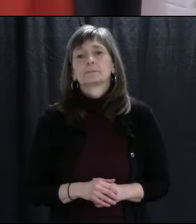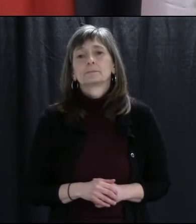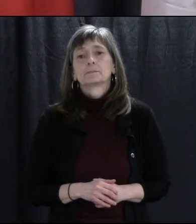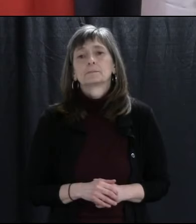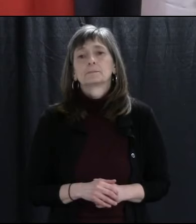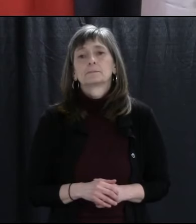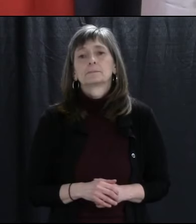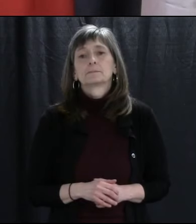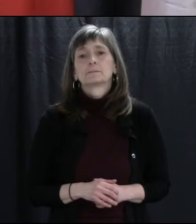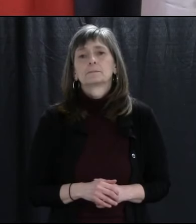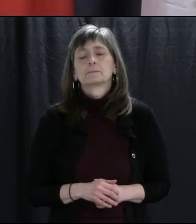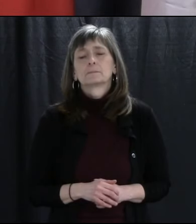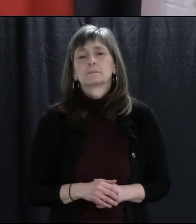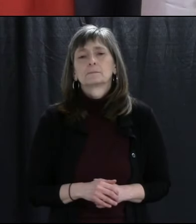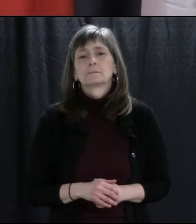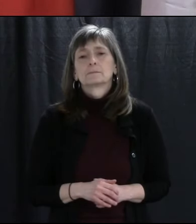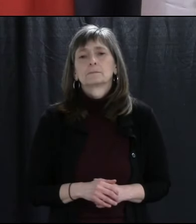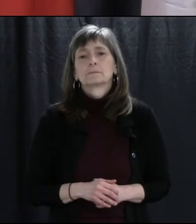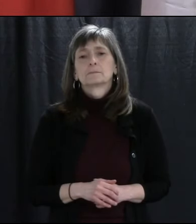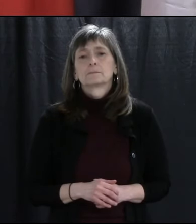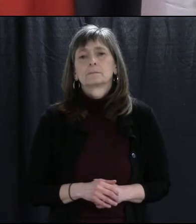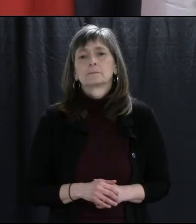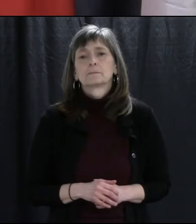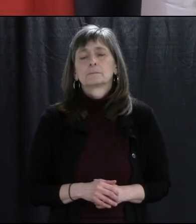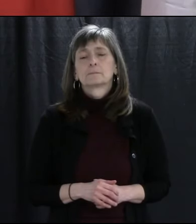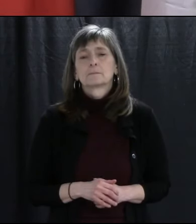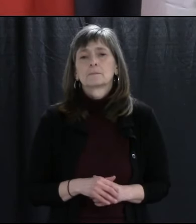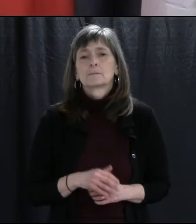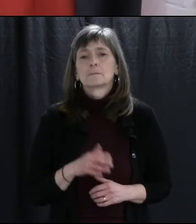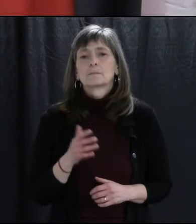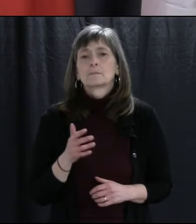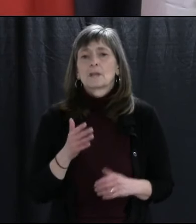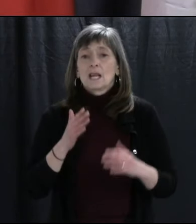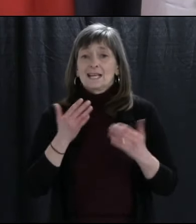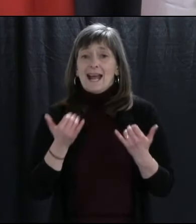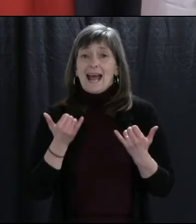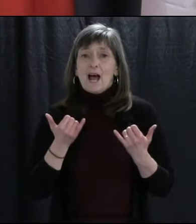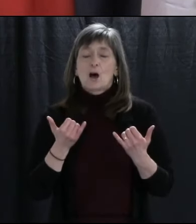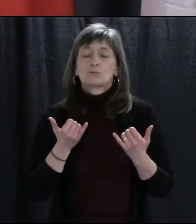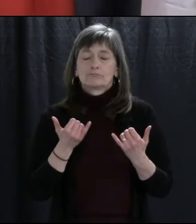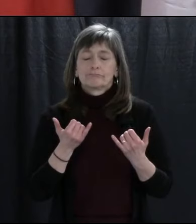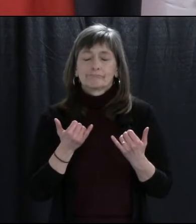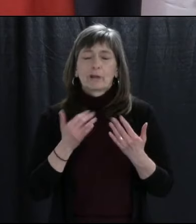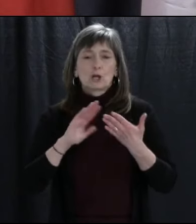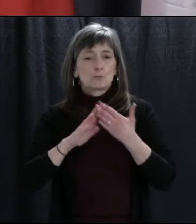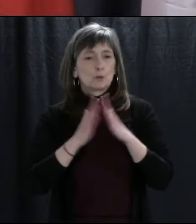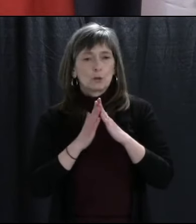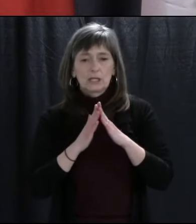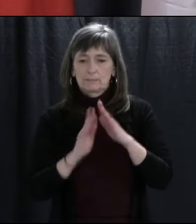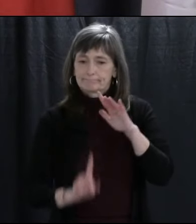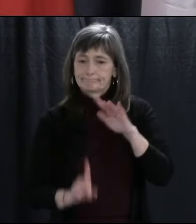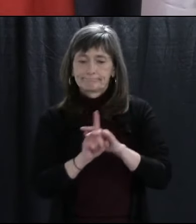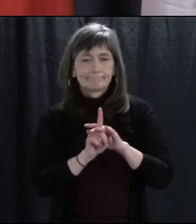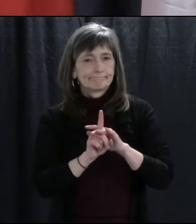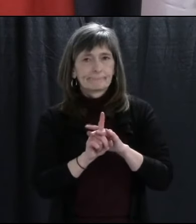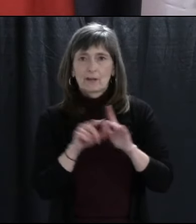I would just like to ask how concerned we should be about having community transmission now.